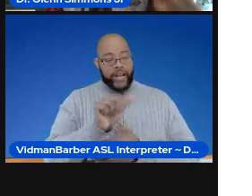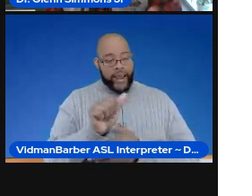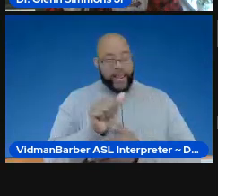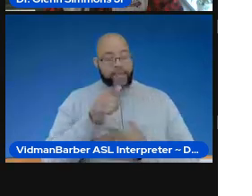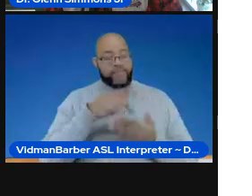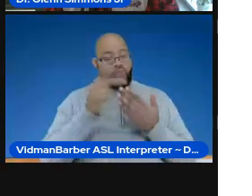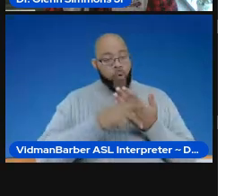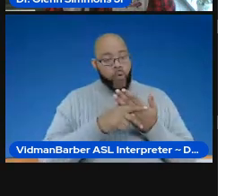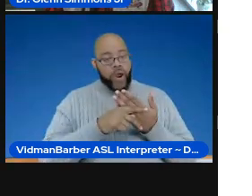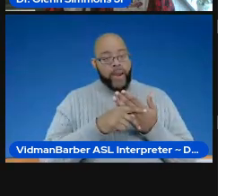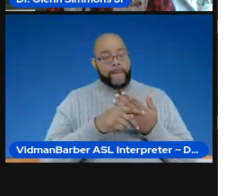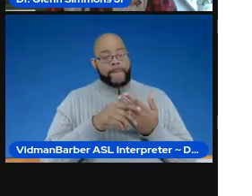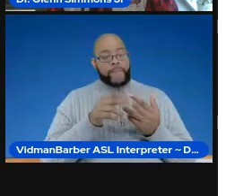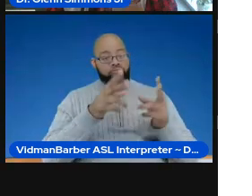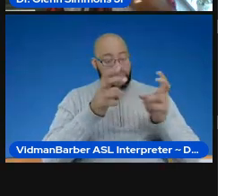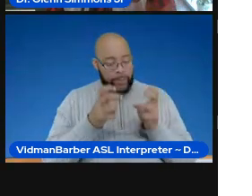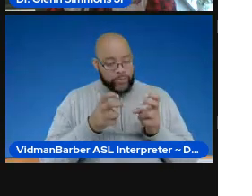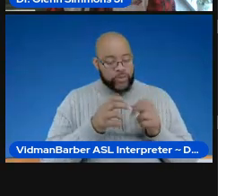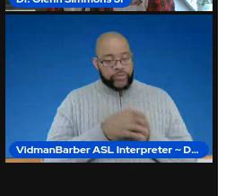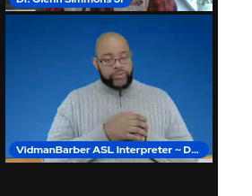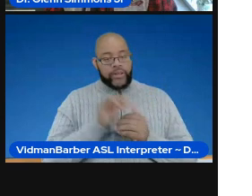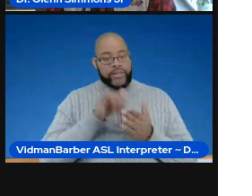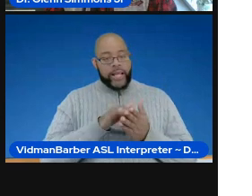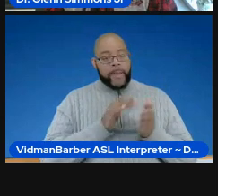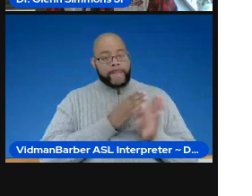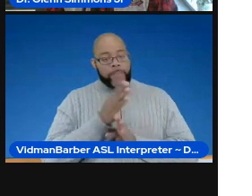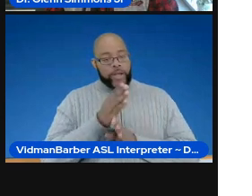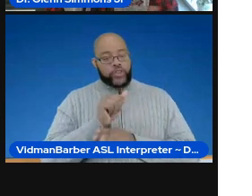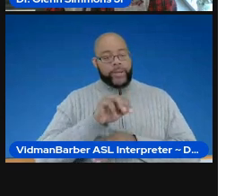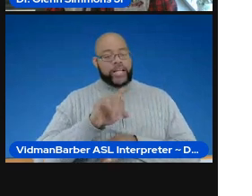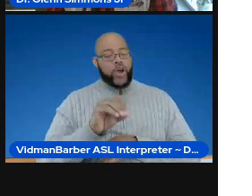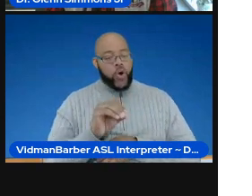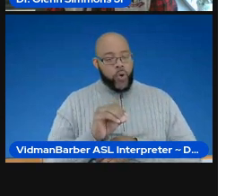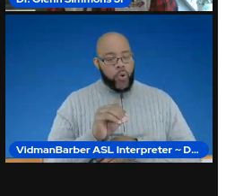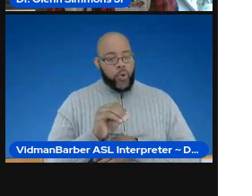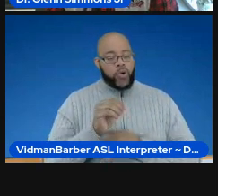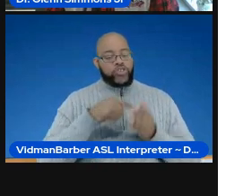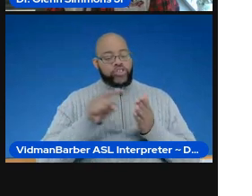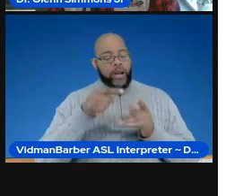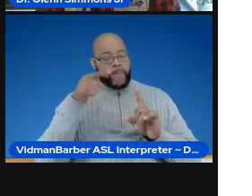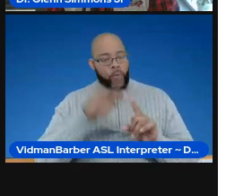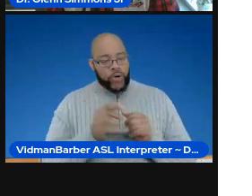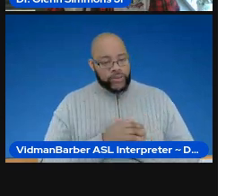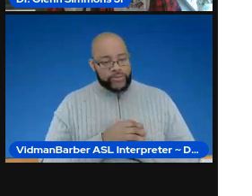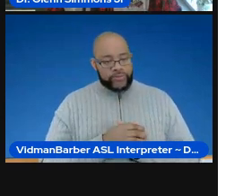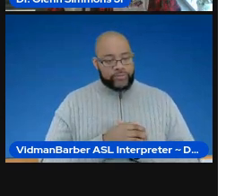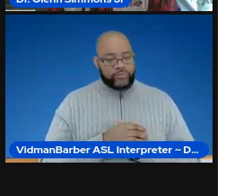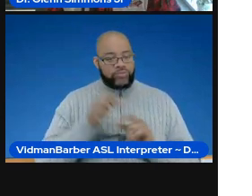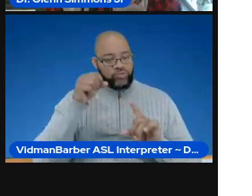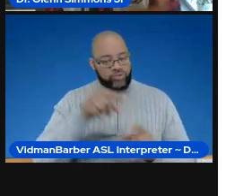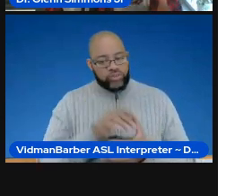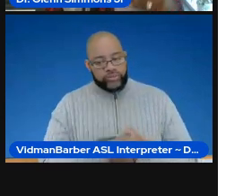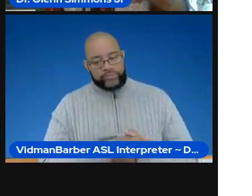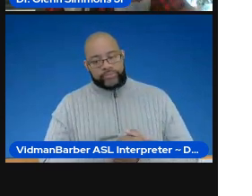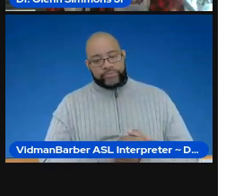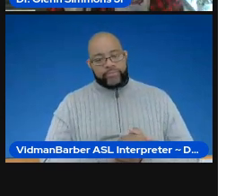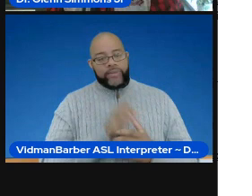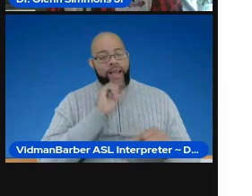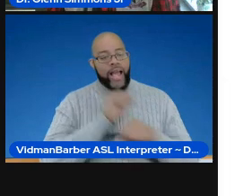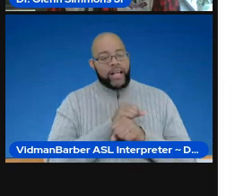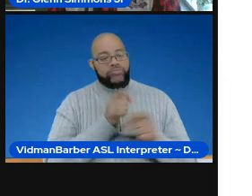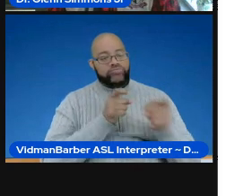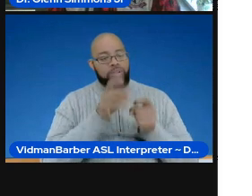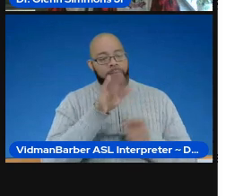programmed death receptor ligand 1, which is a major immune checkpoint target, is actually driven